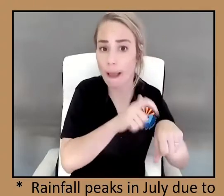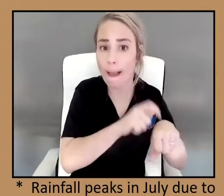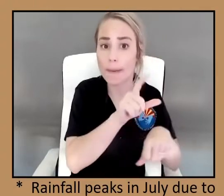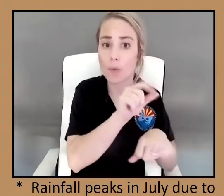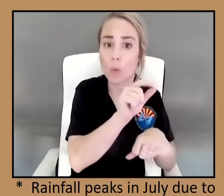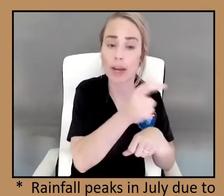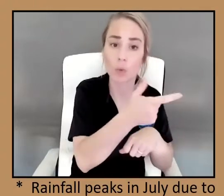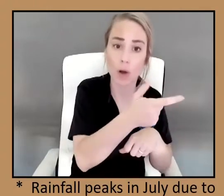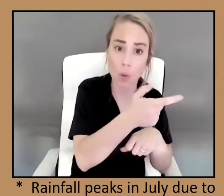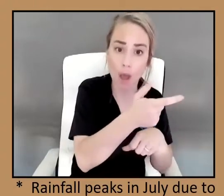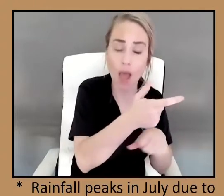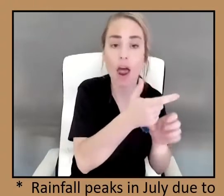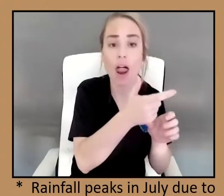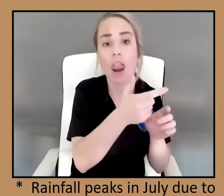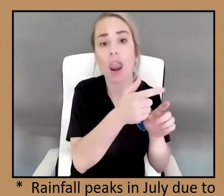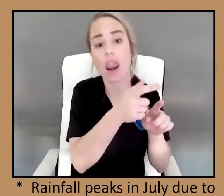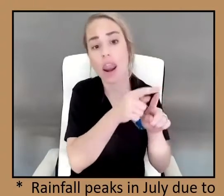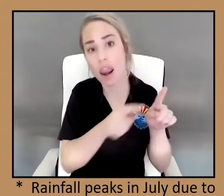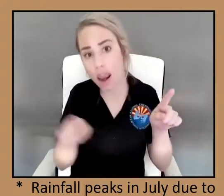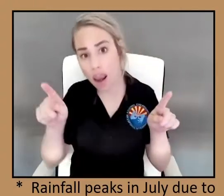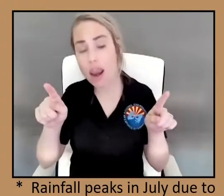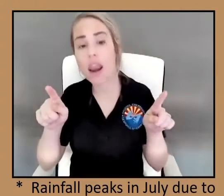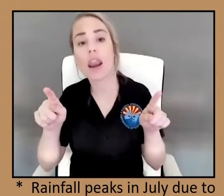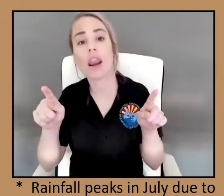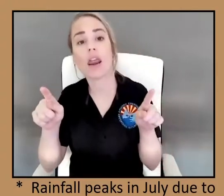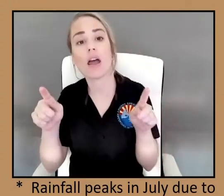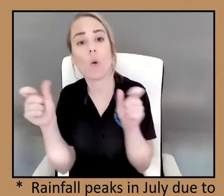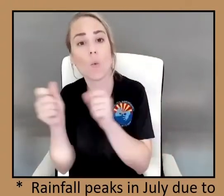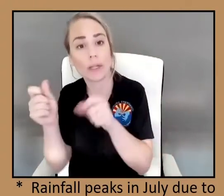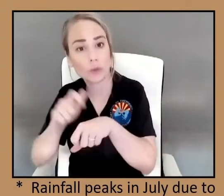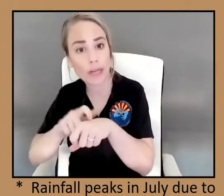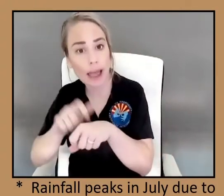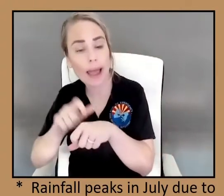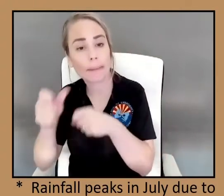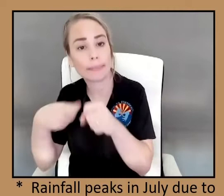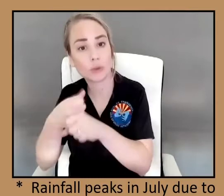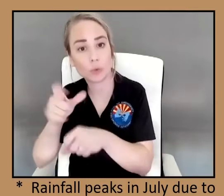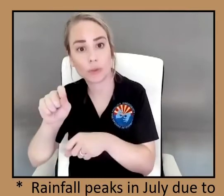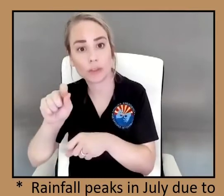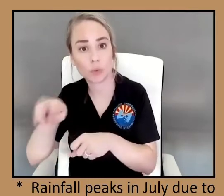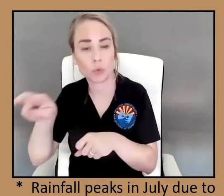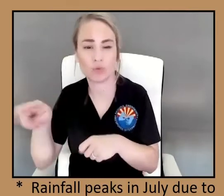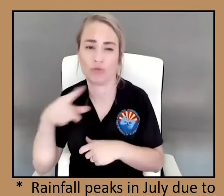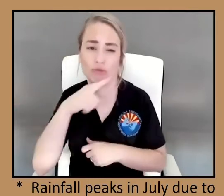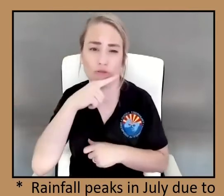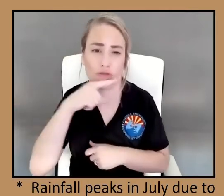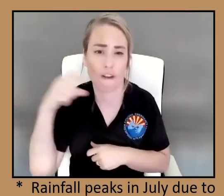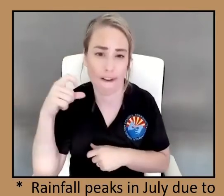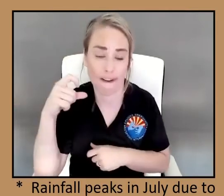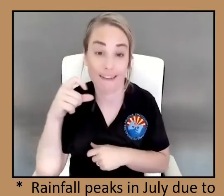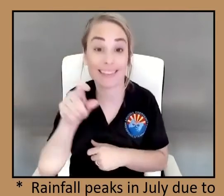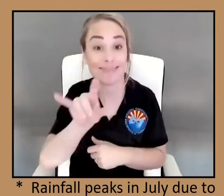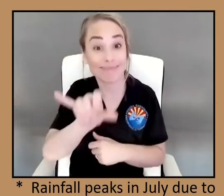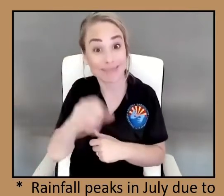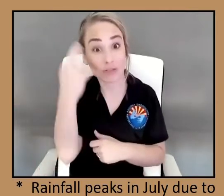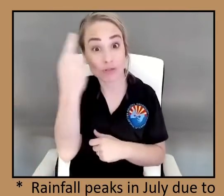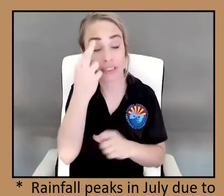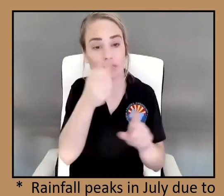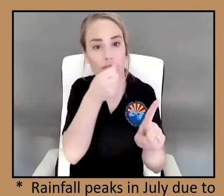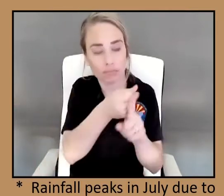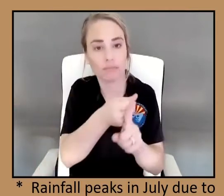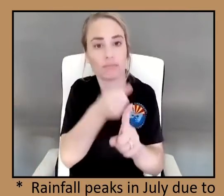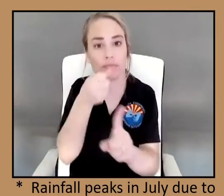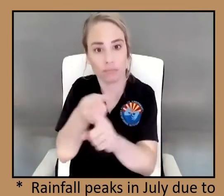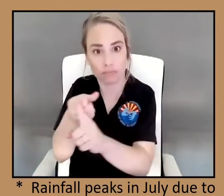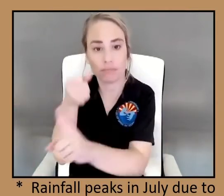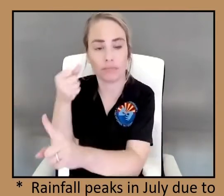into winter of 2022 was very dry. And that was kind of what prompted us to start having some pretty